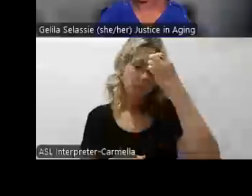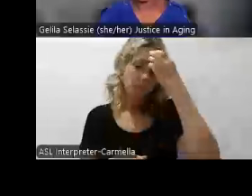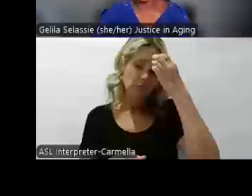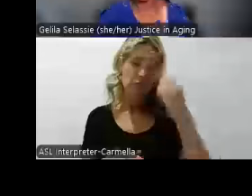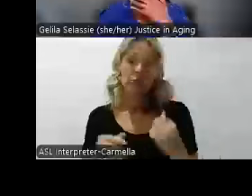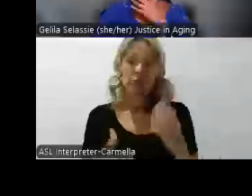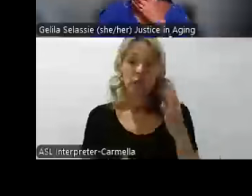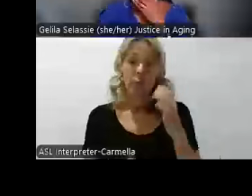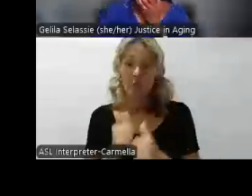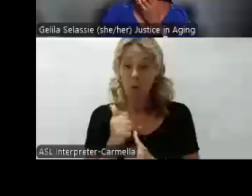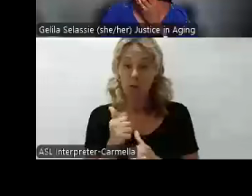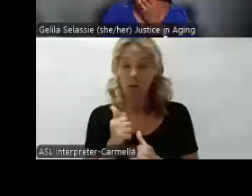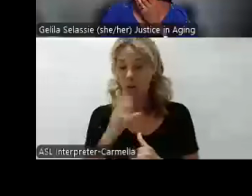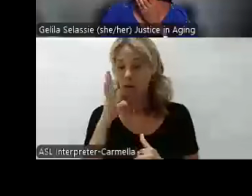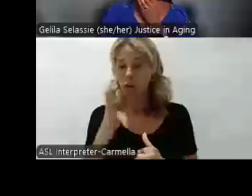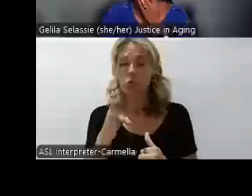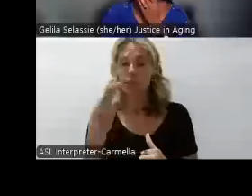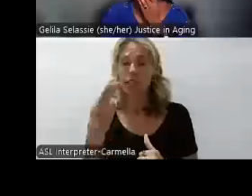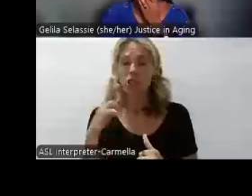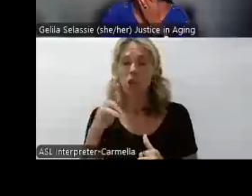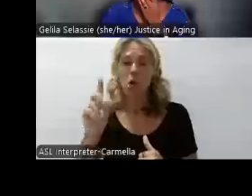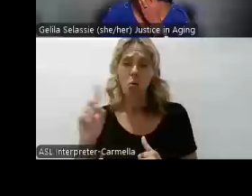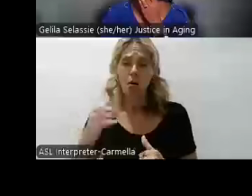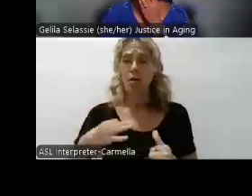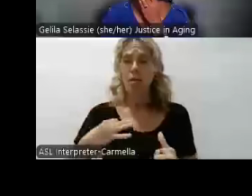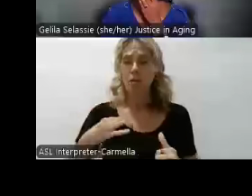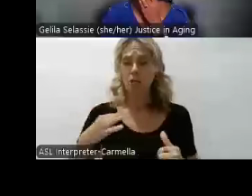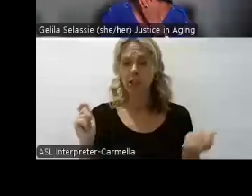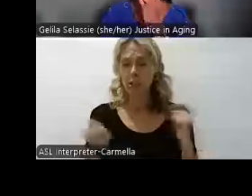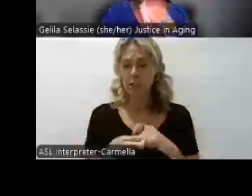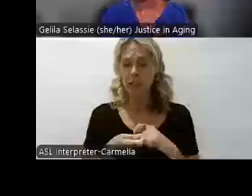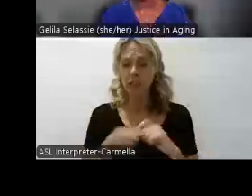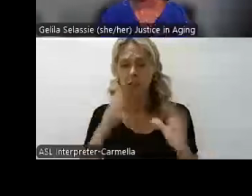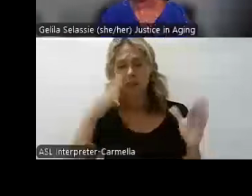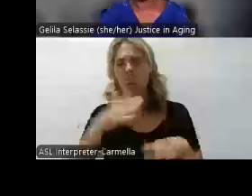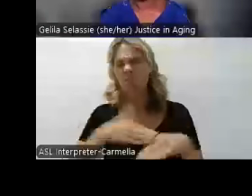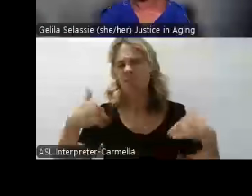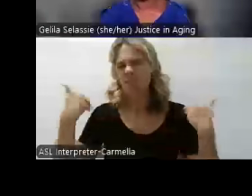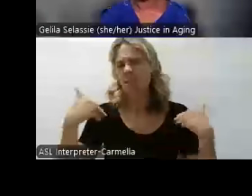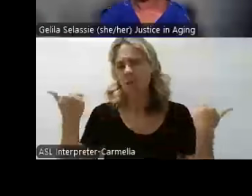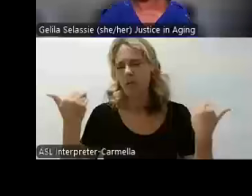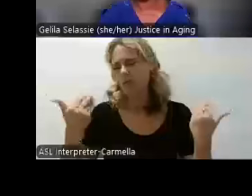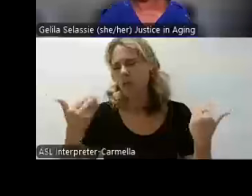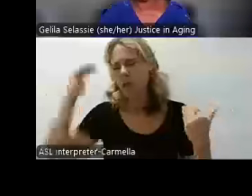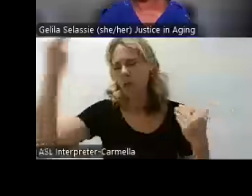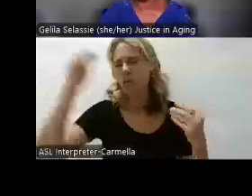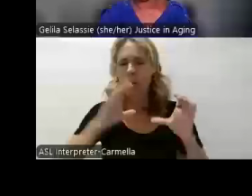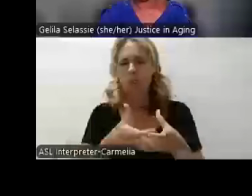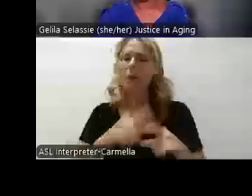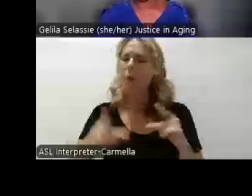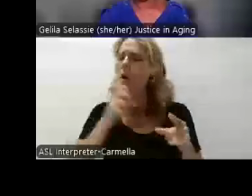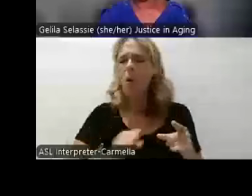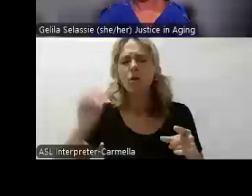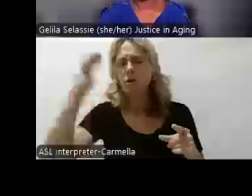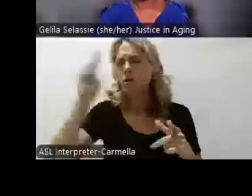So most of the direct HR 1 eligibility changes target younger adult populations, but older adults, people